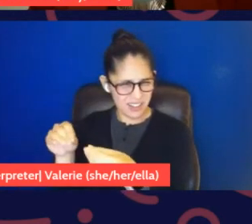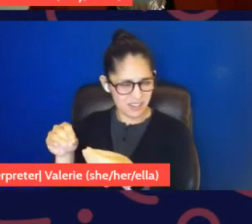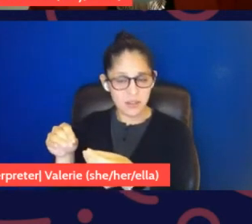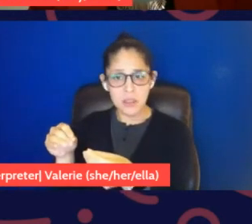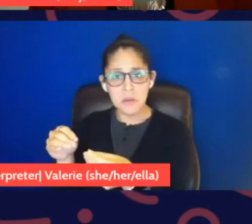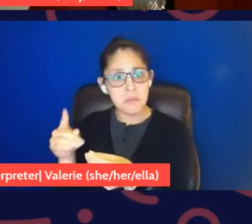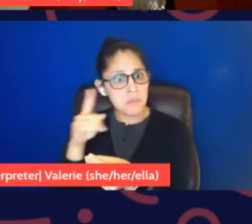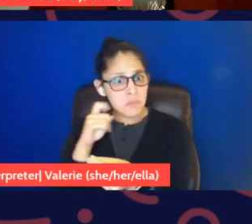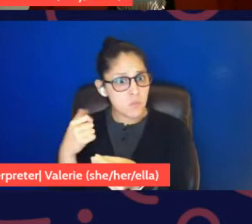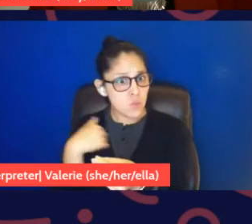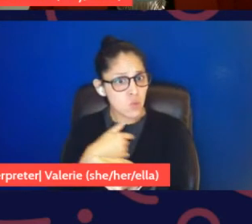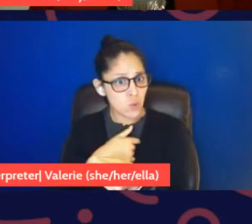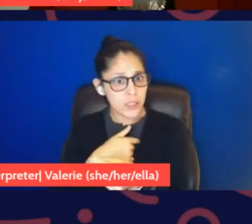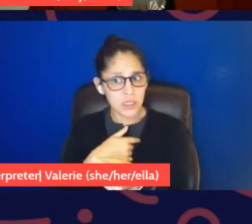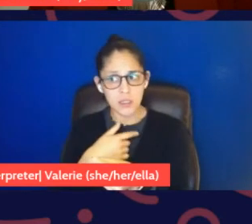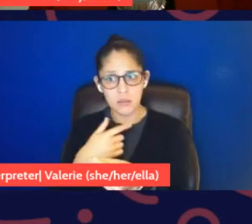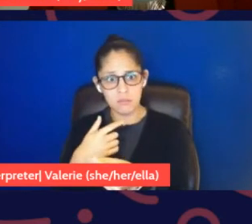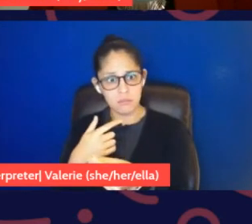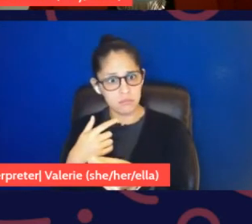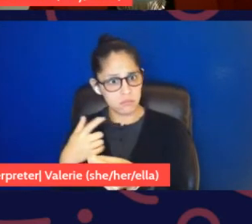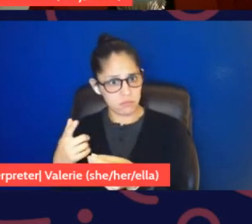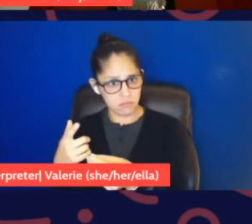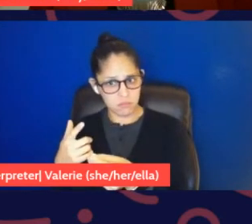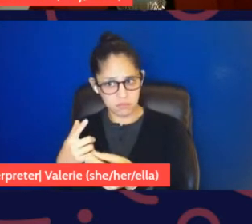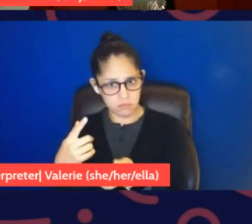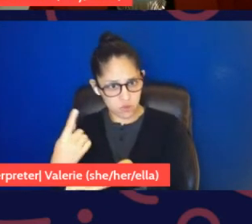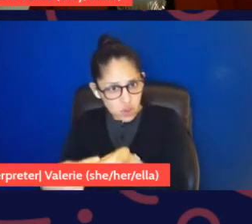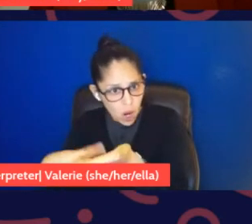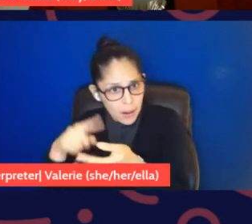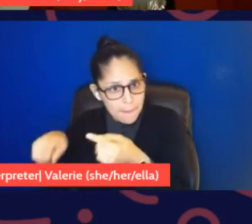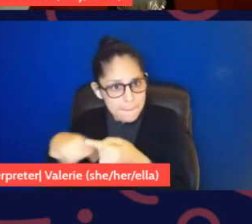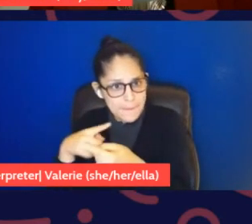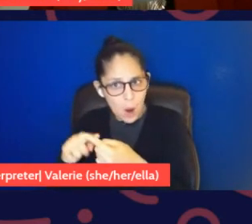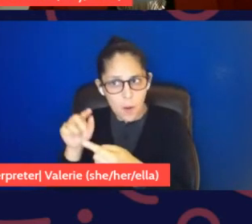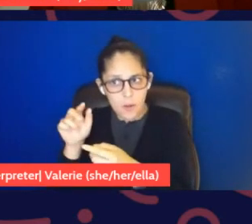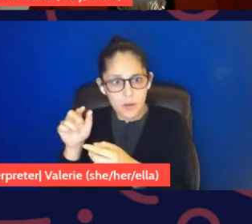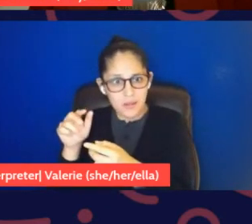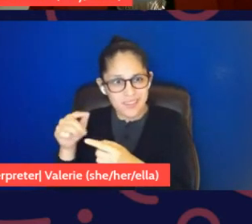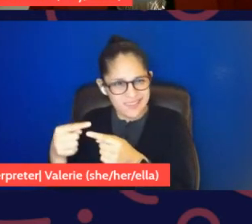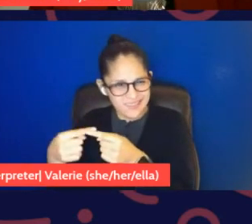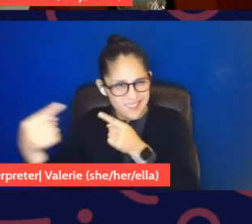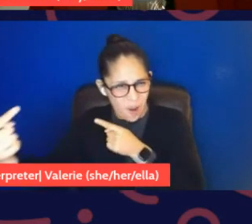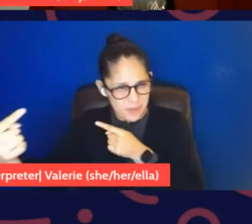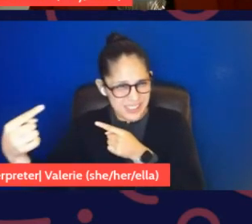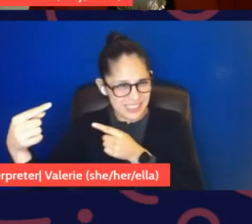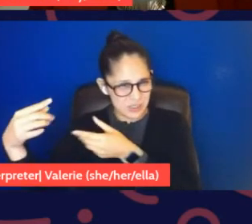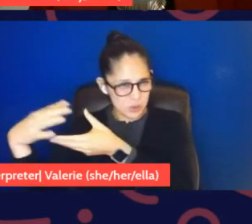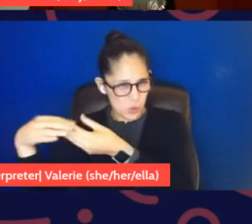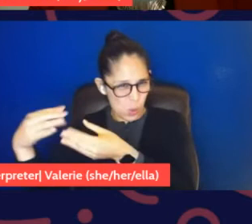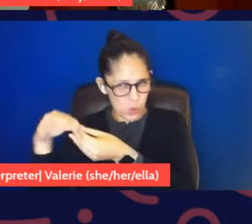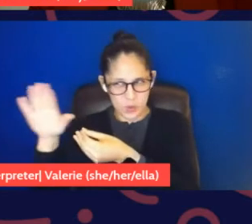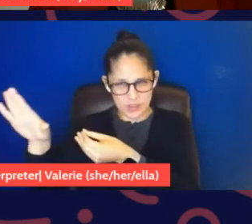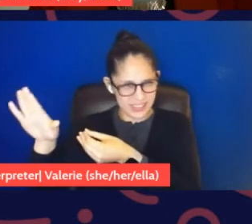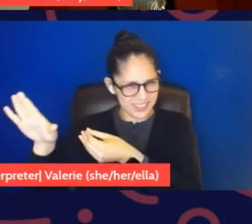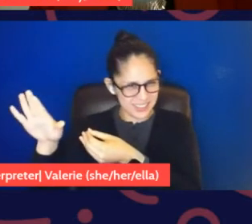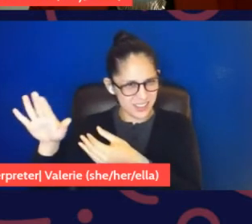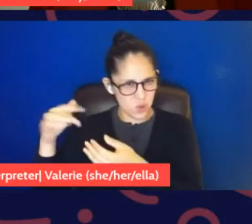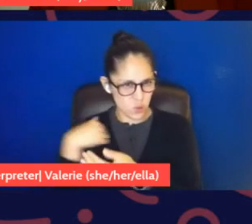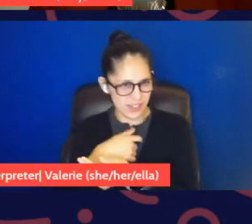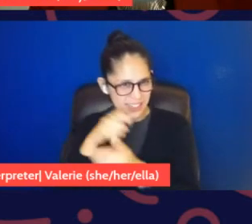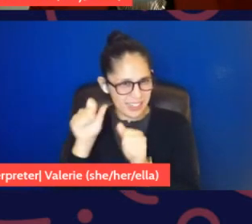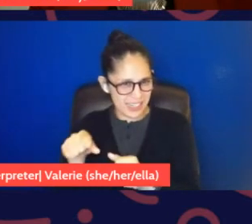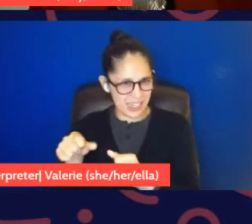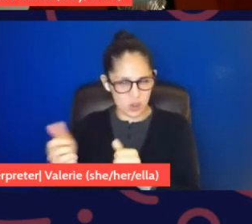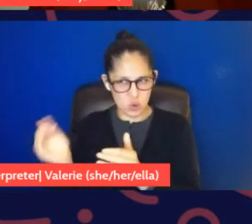of, say, the other side, you know, I think we can recalibrate that narrative. I think